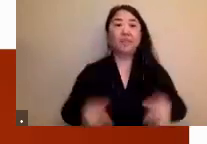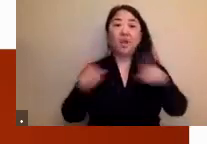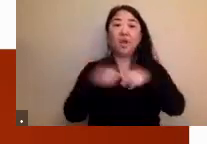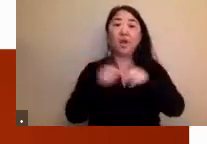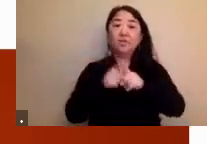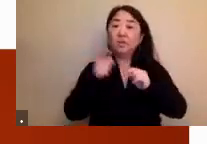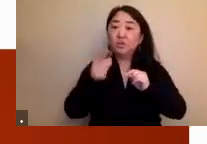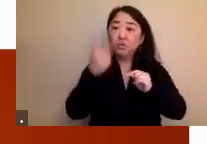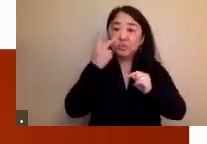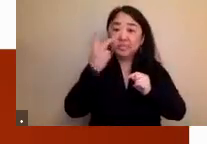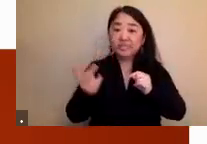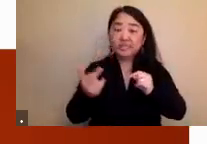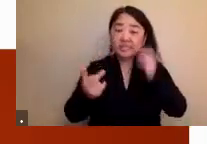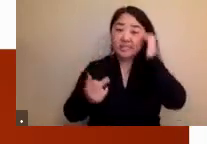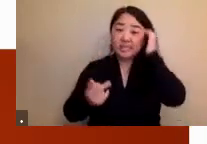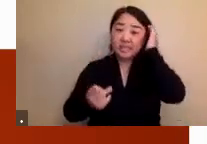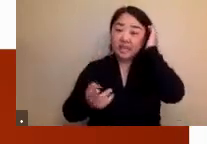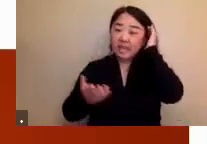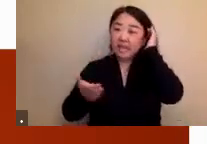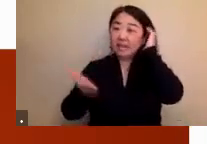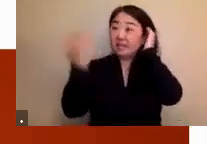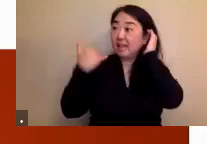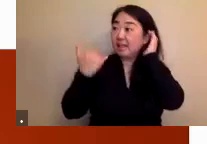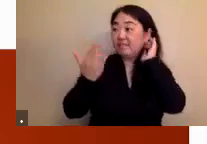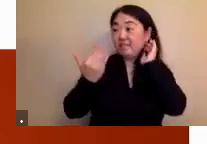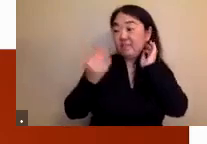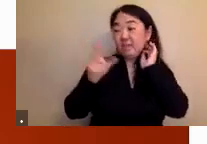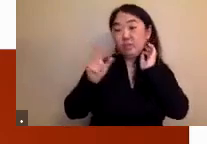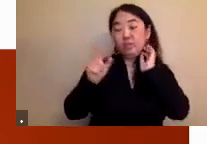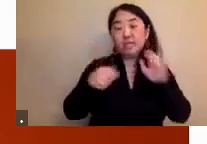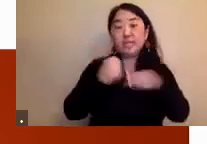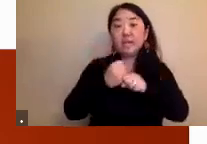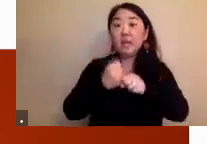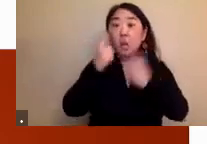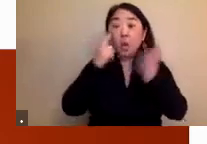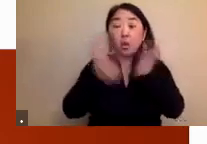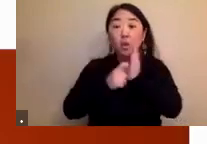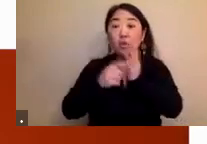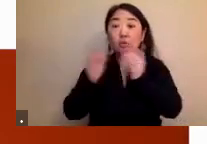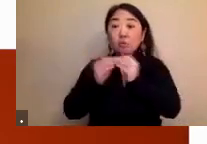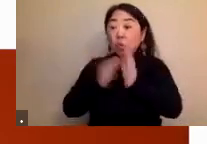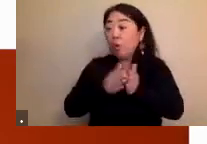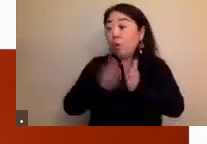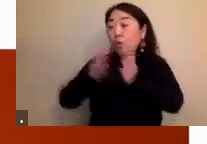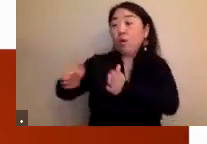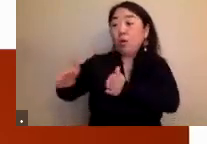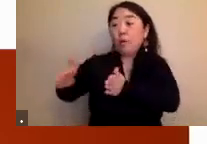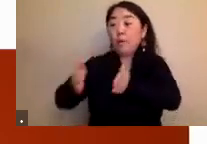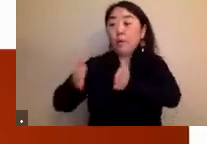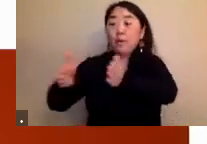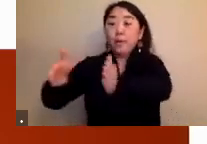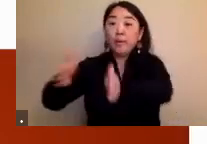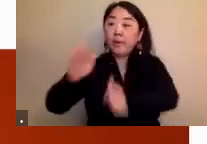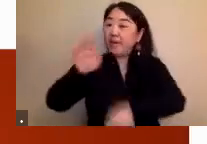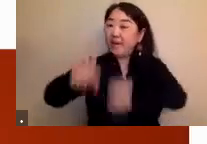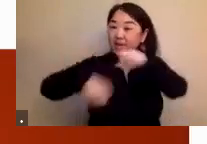seen in the last 15, 20 years is bike lanes. And